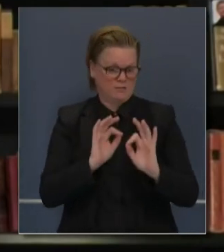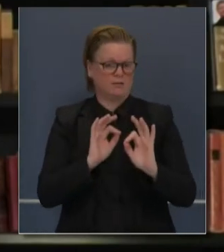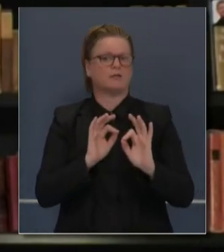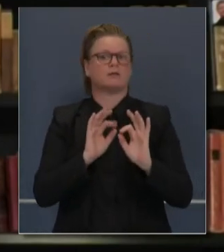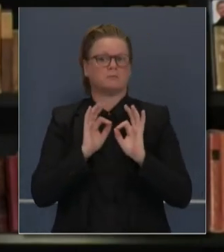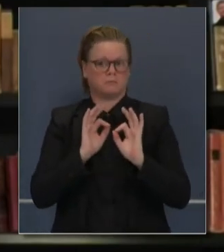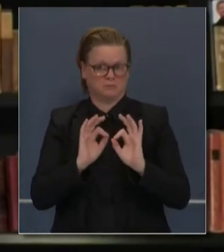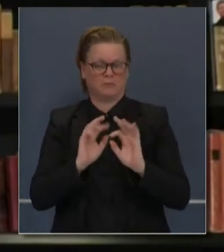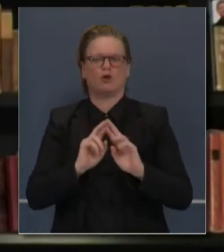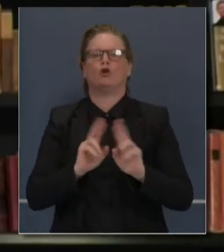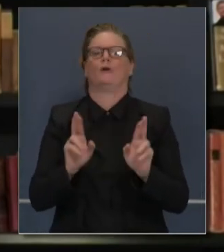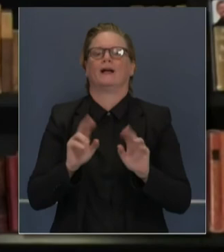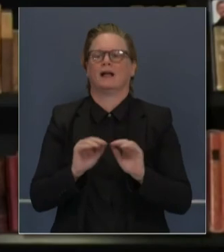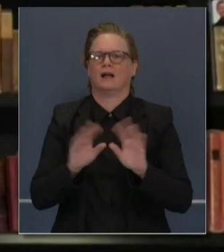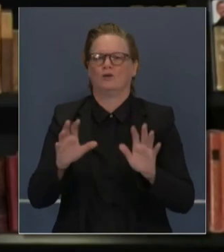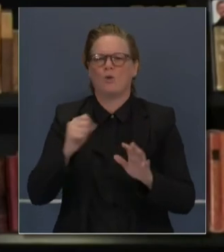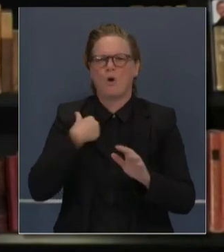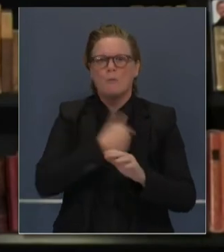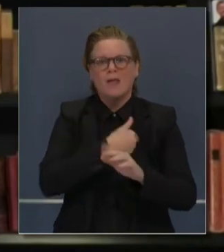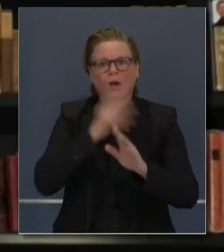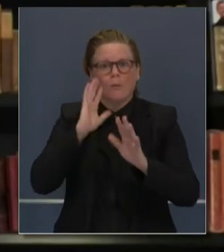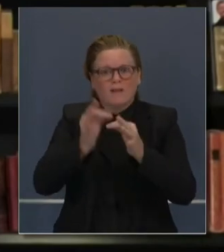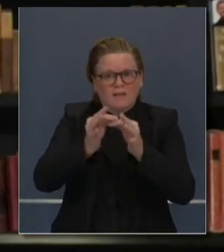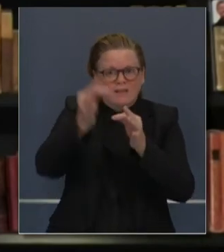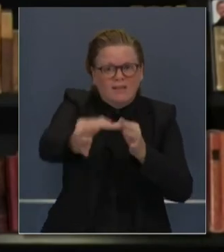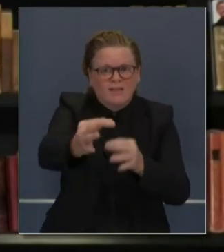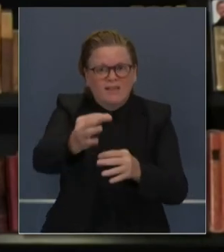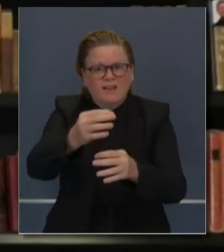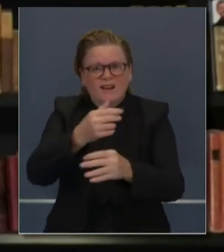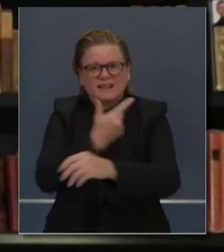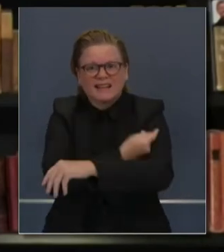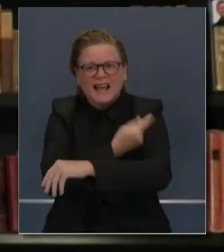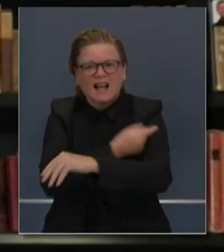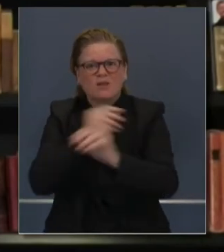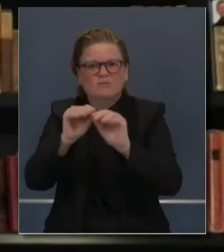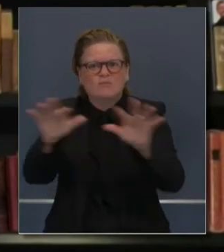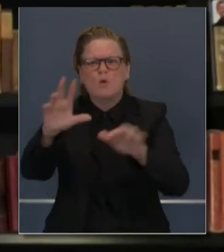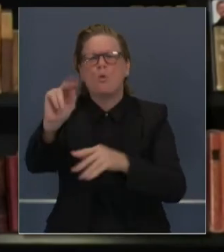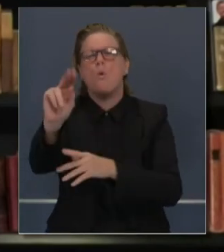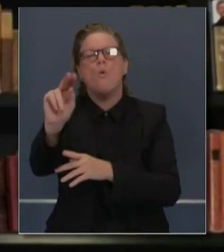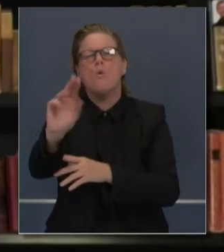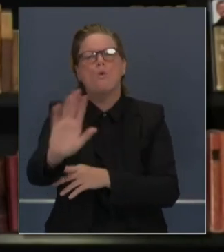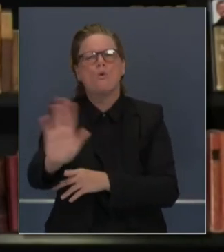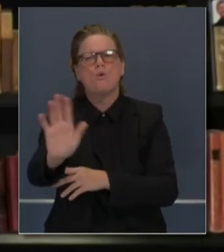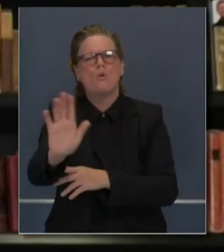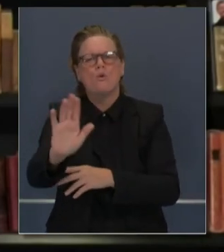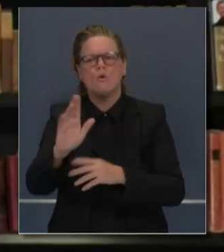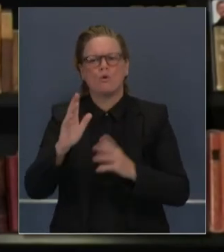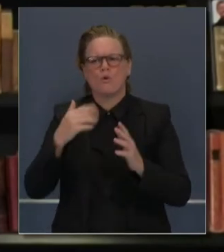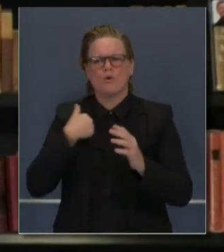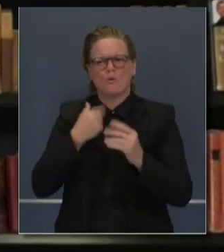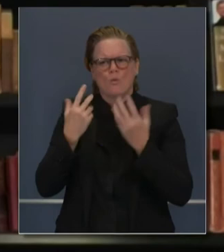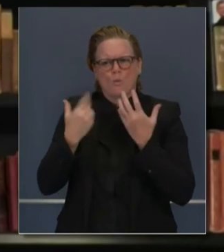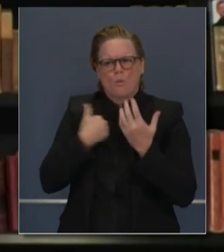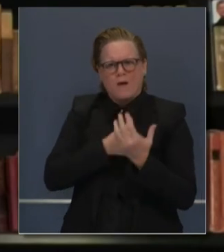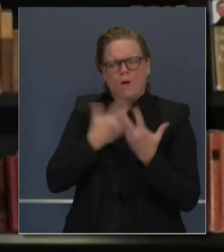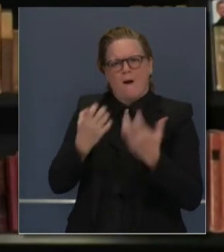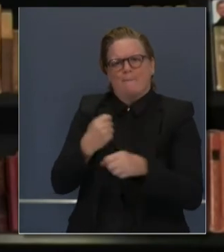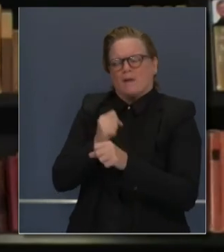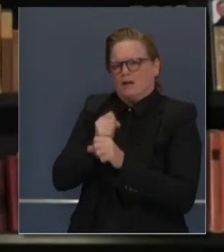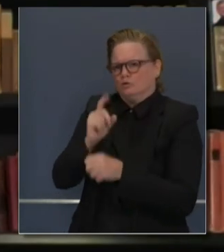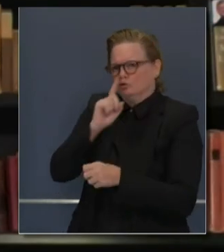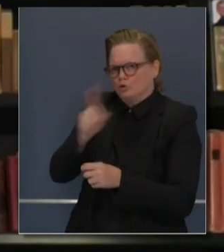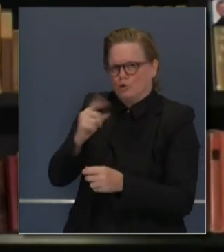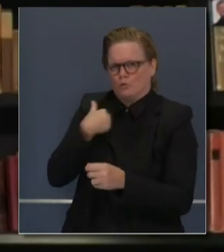delay in any way, shape, or form the distribution, quite the contrary, of the vaccine. It's basically to support